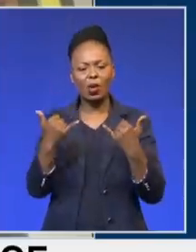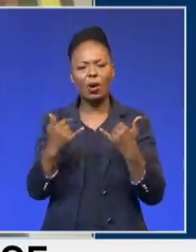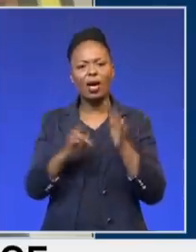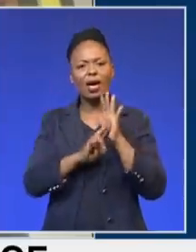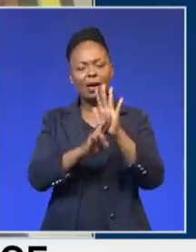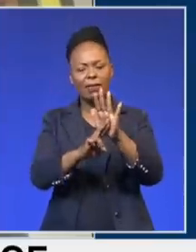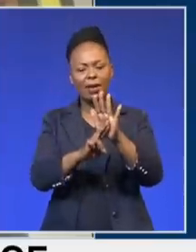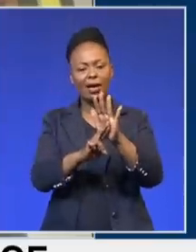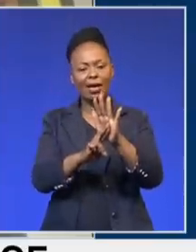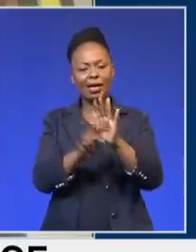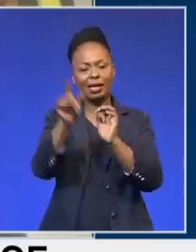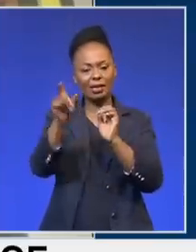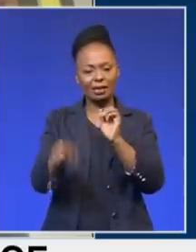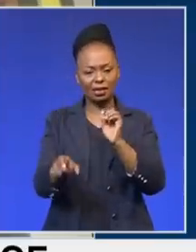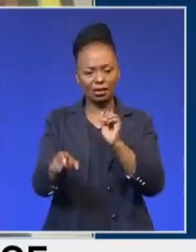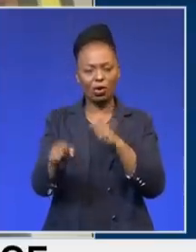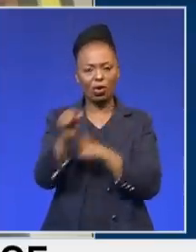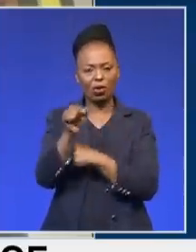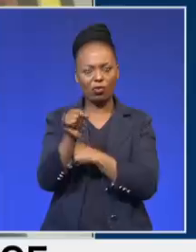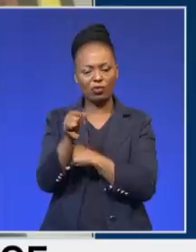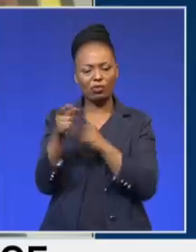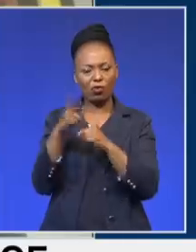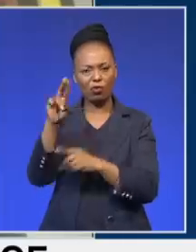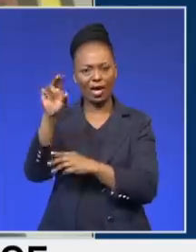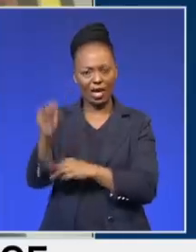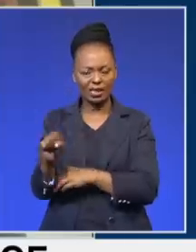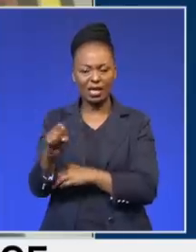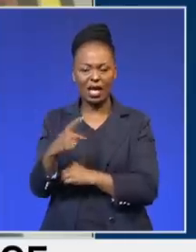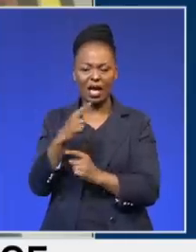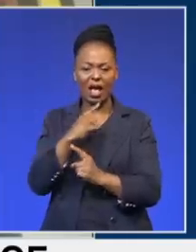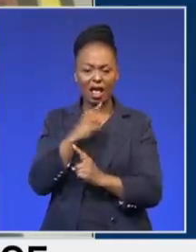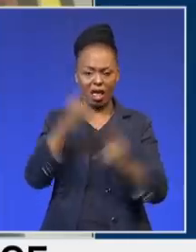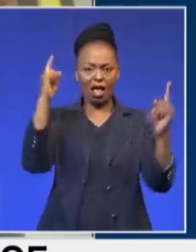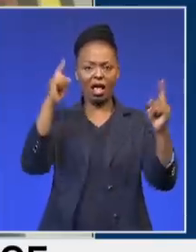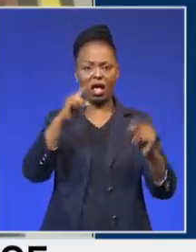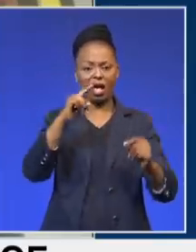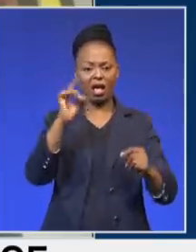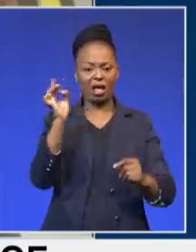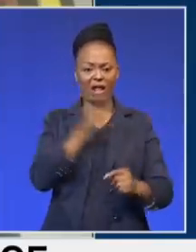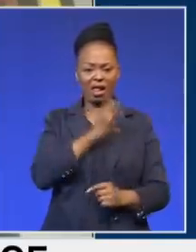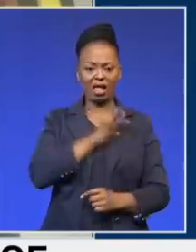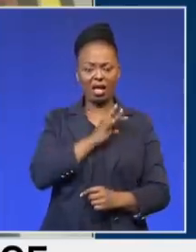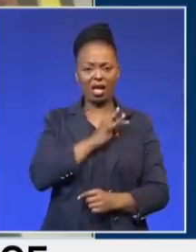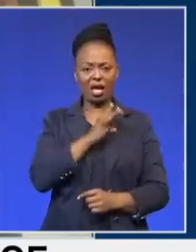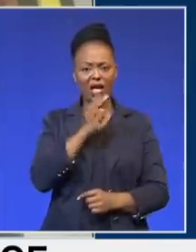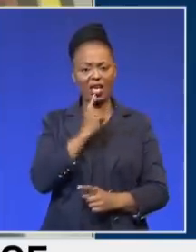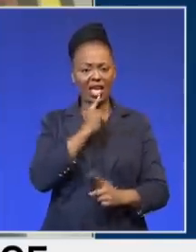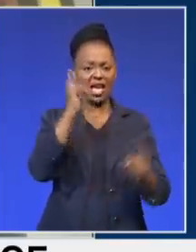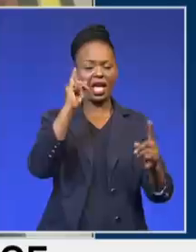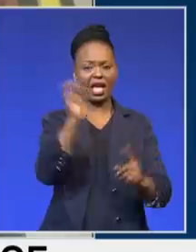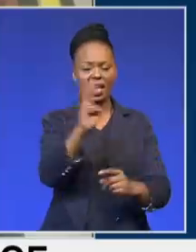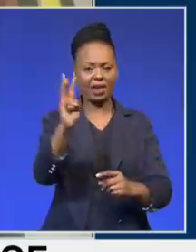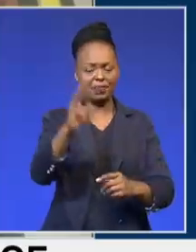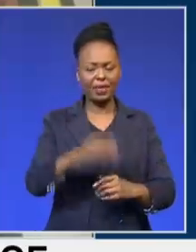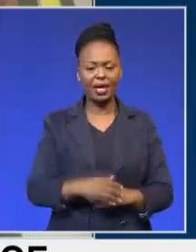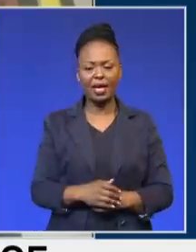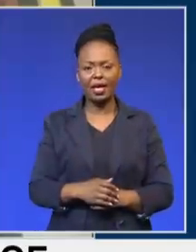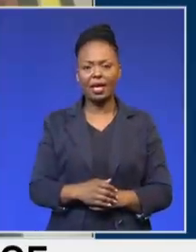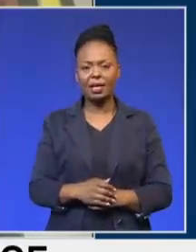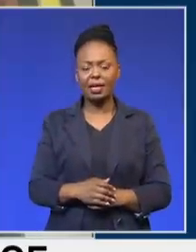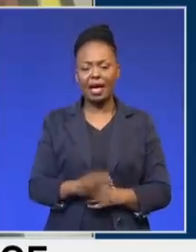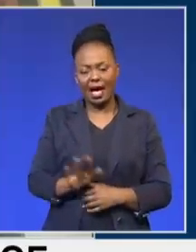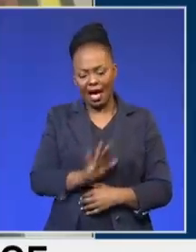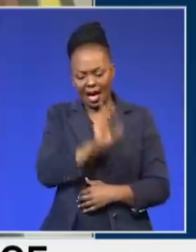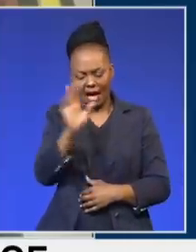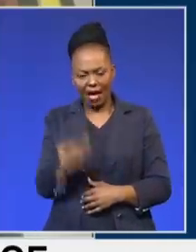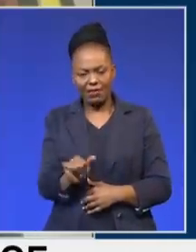issued a terror alert when in not only the richest square mile in the African continent, but at